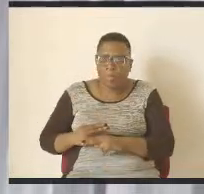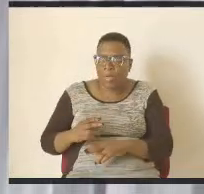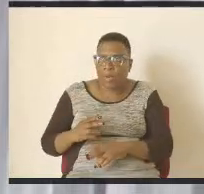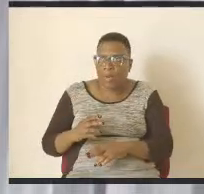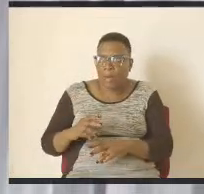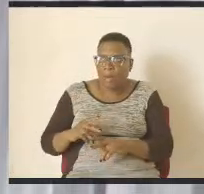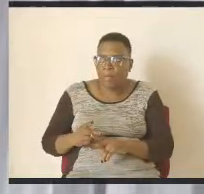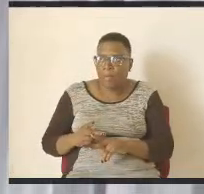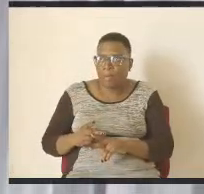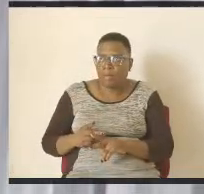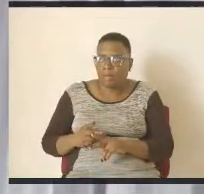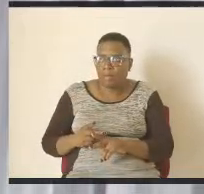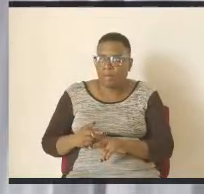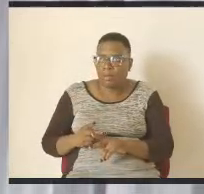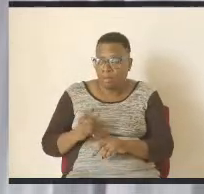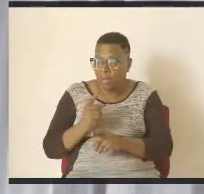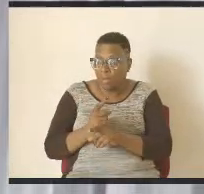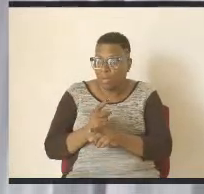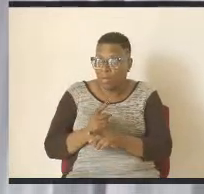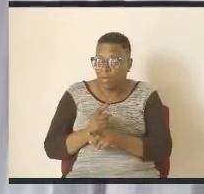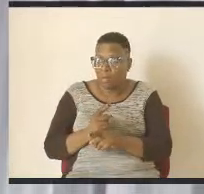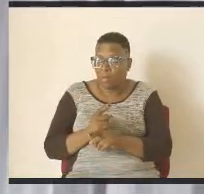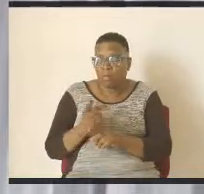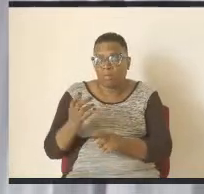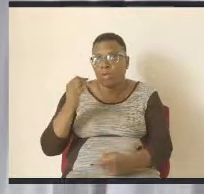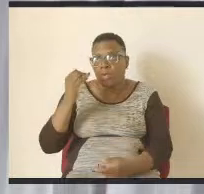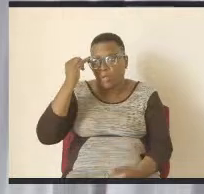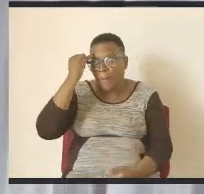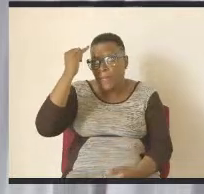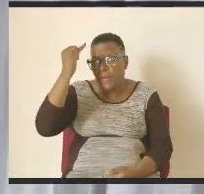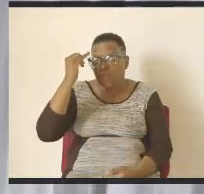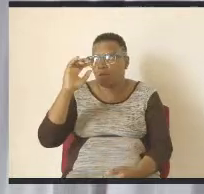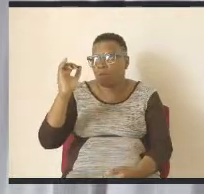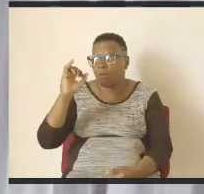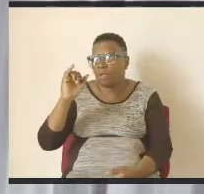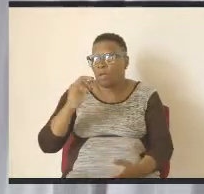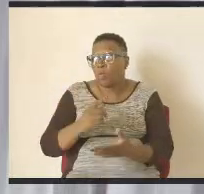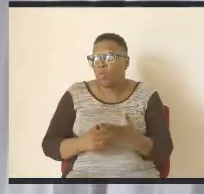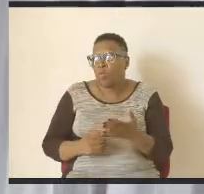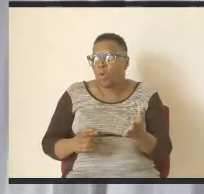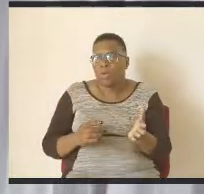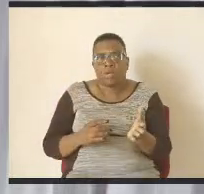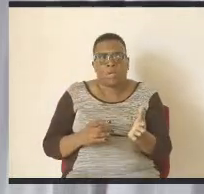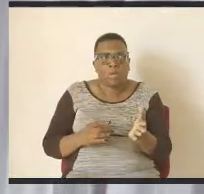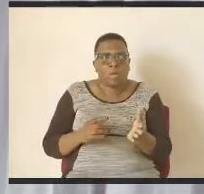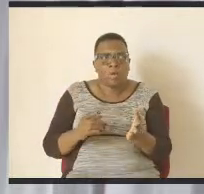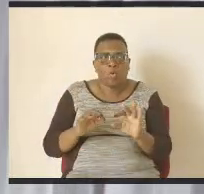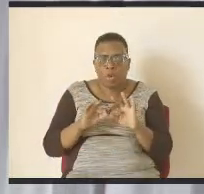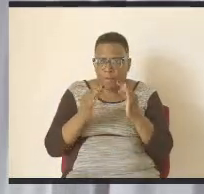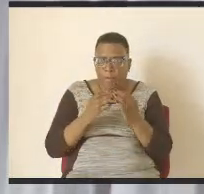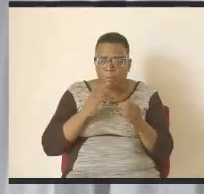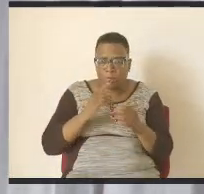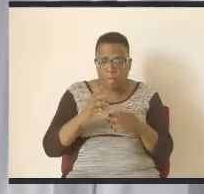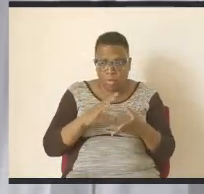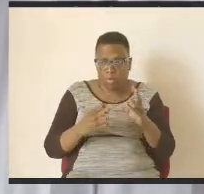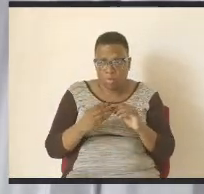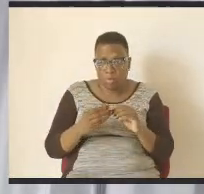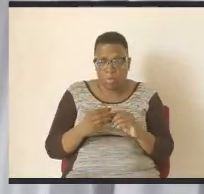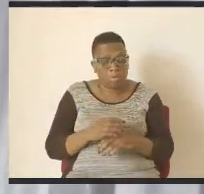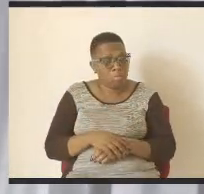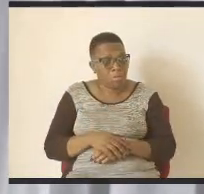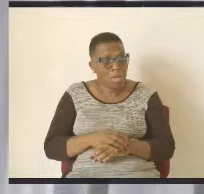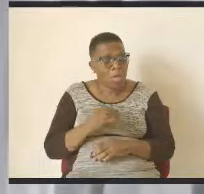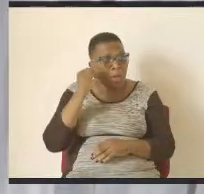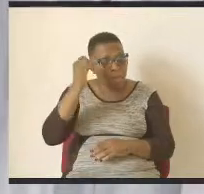in reflection, I just imagine what they were going through all that time,